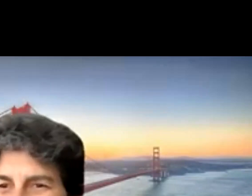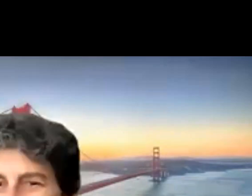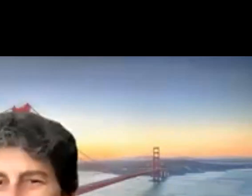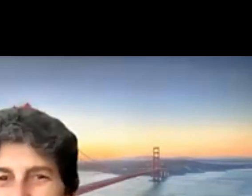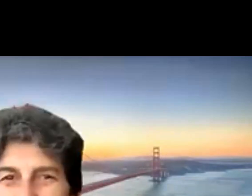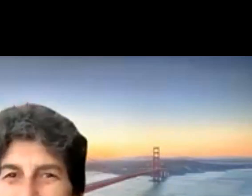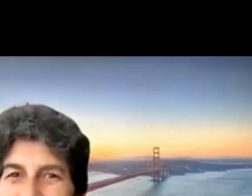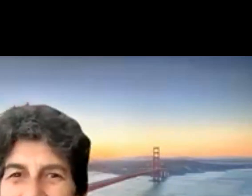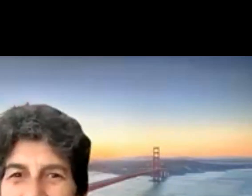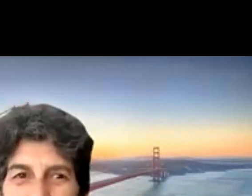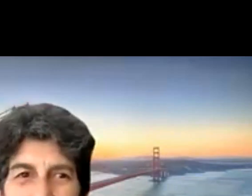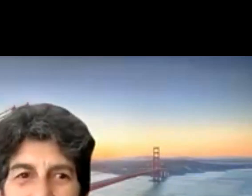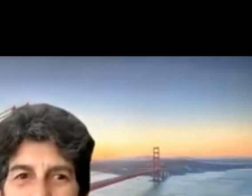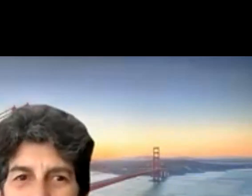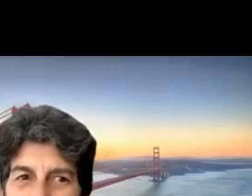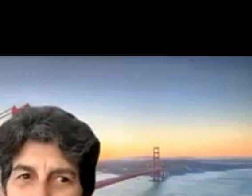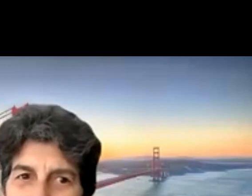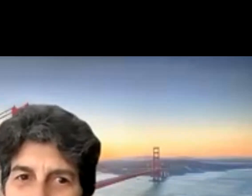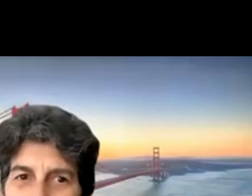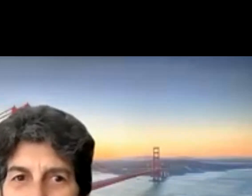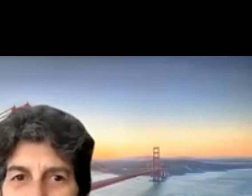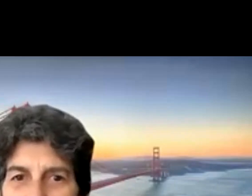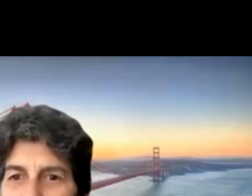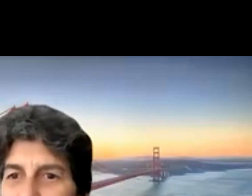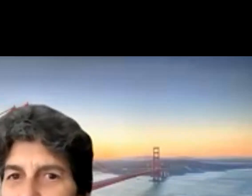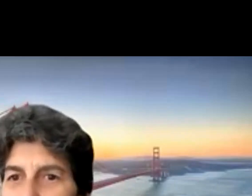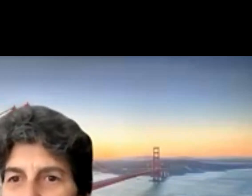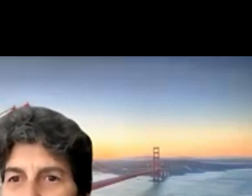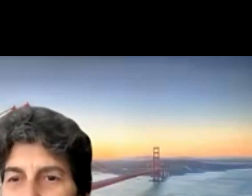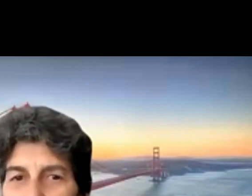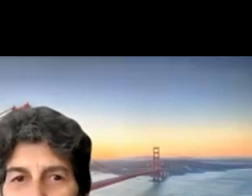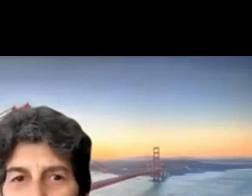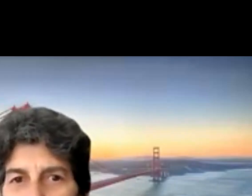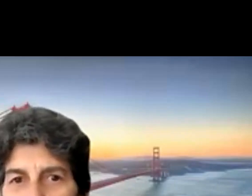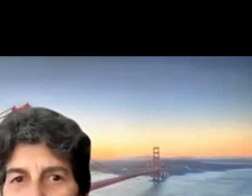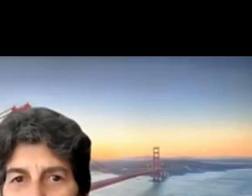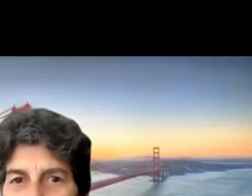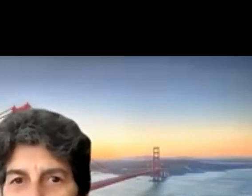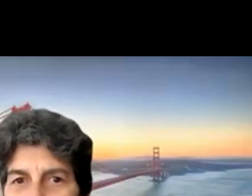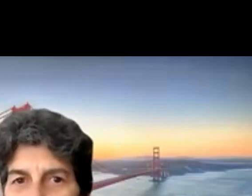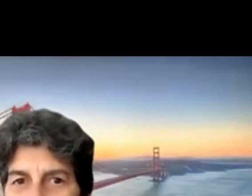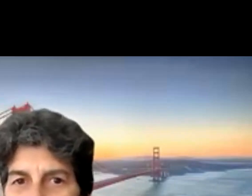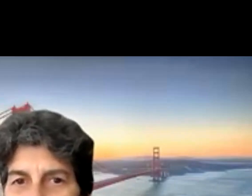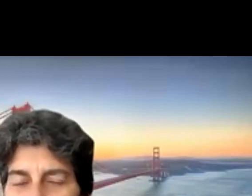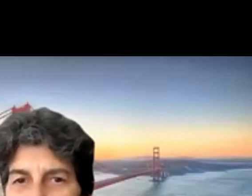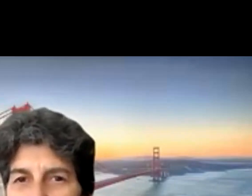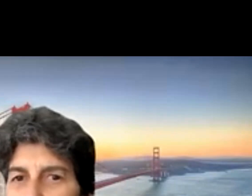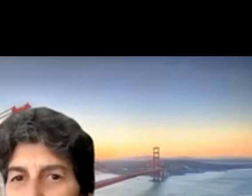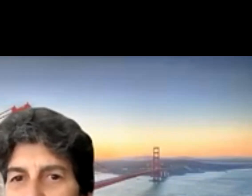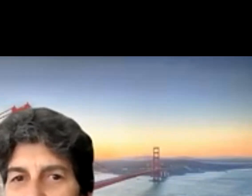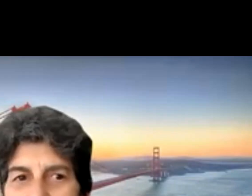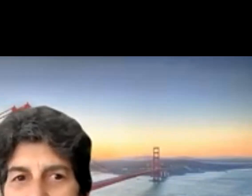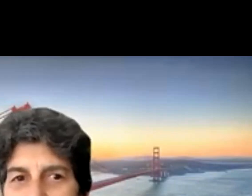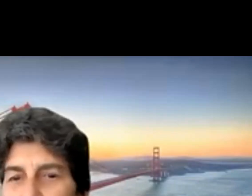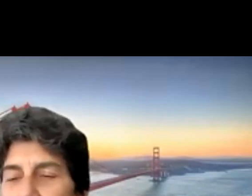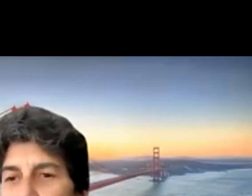question that always comes up is, how can we advance community living and the availability of home and community-based services if a